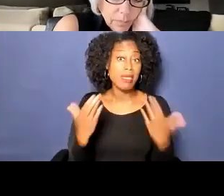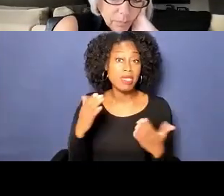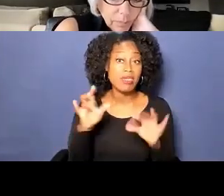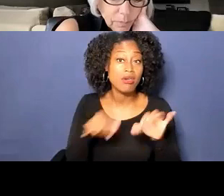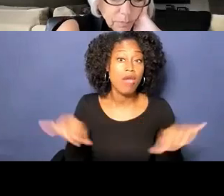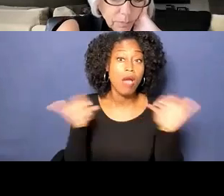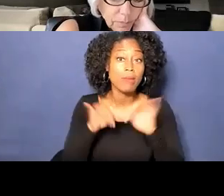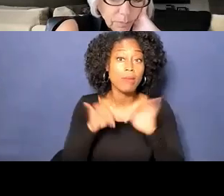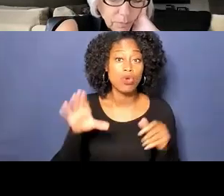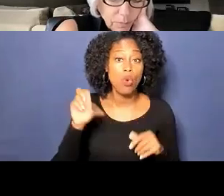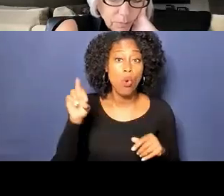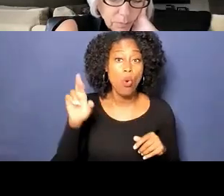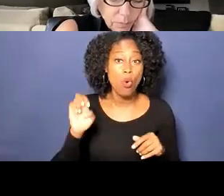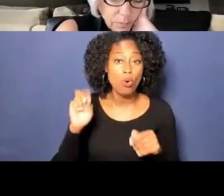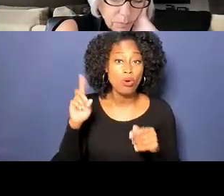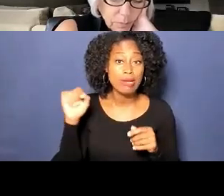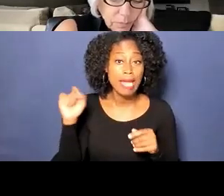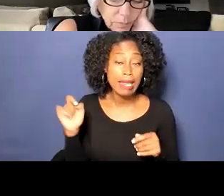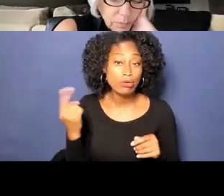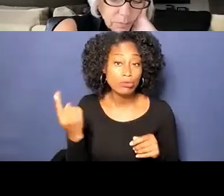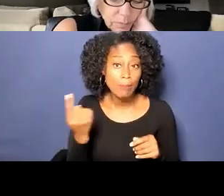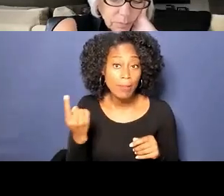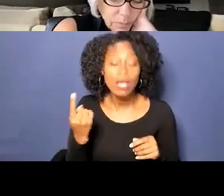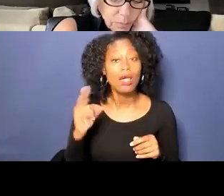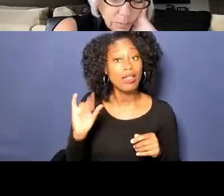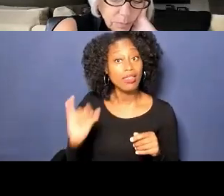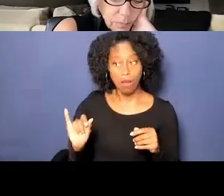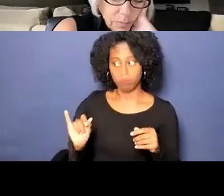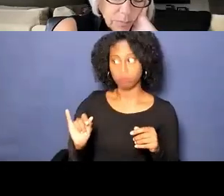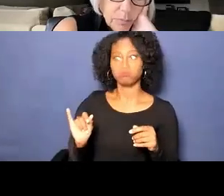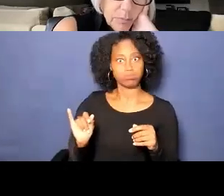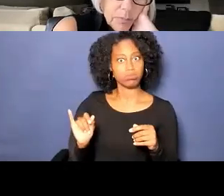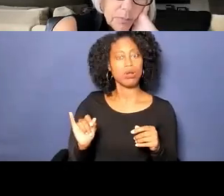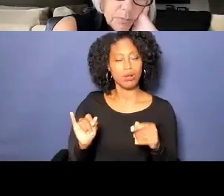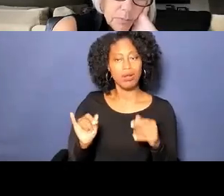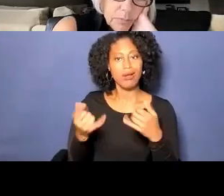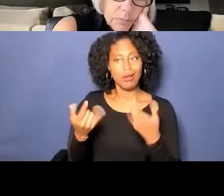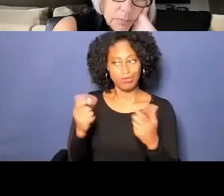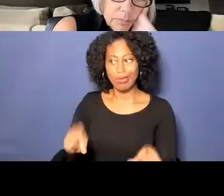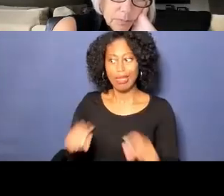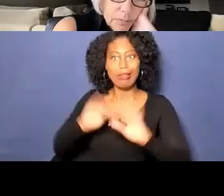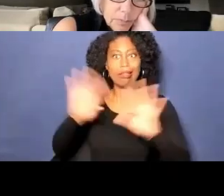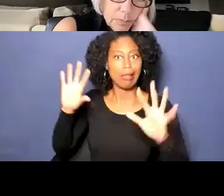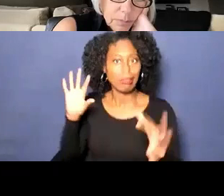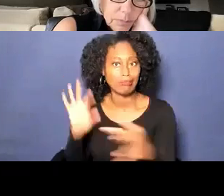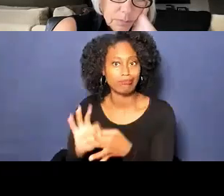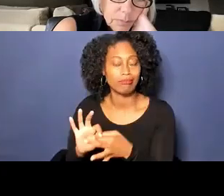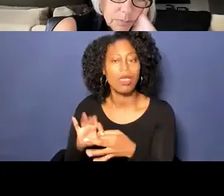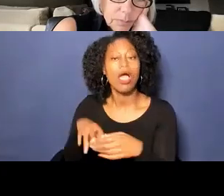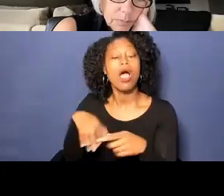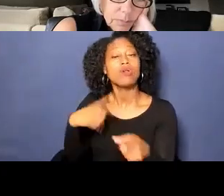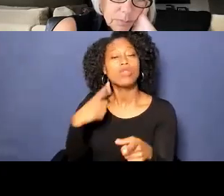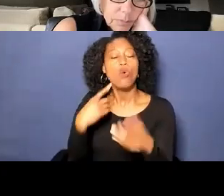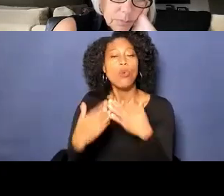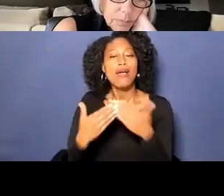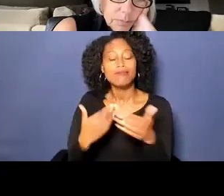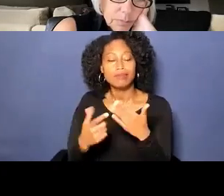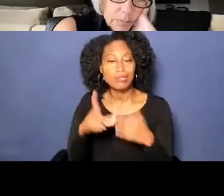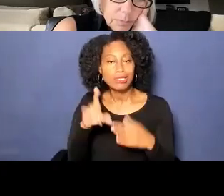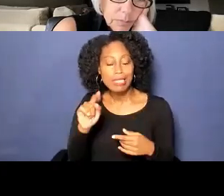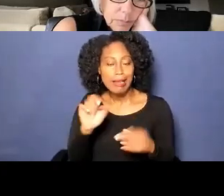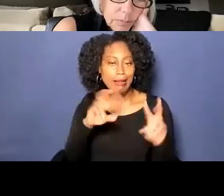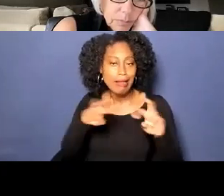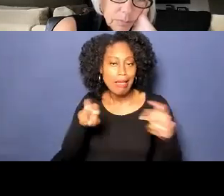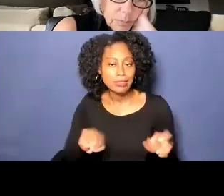Other things around having a very clear data analysis plan, what you plan to do, and that is clearly